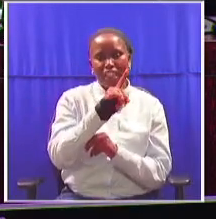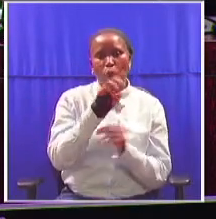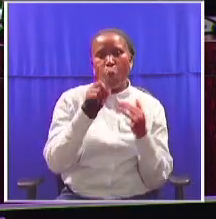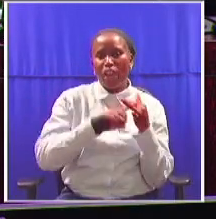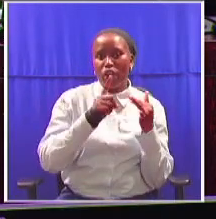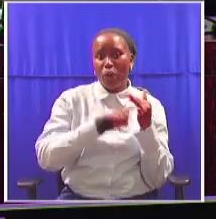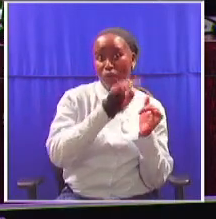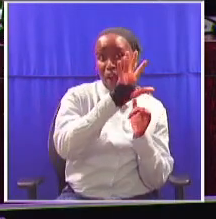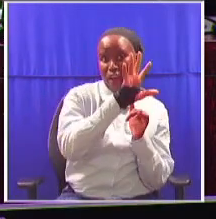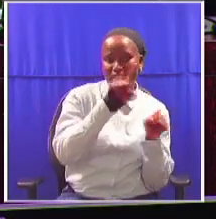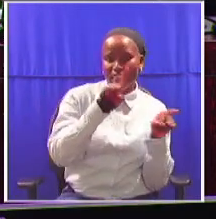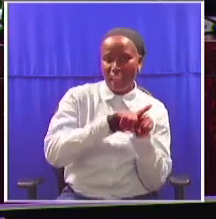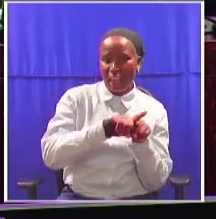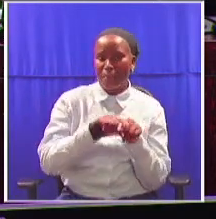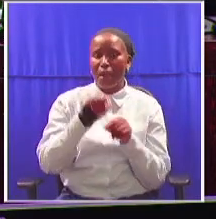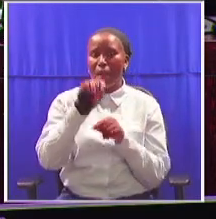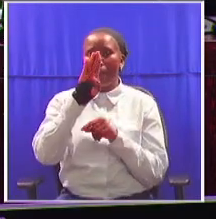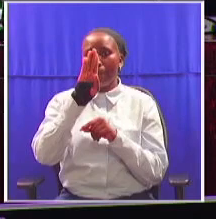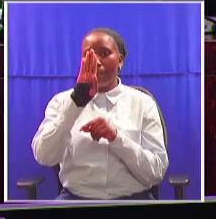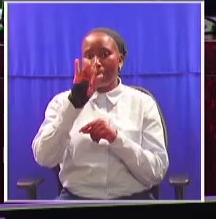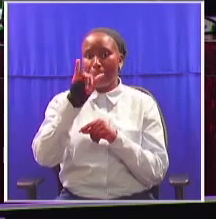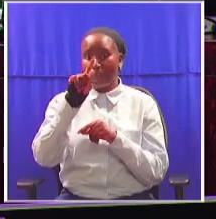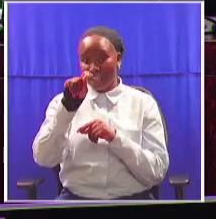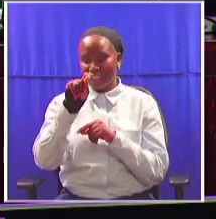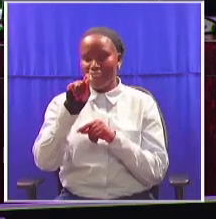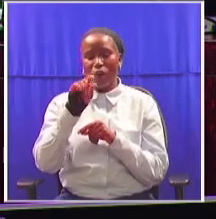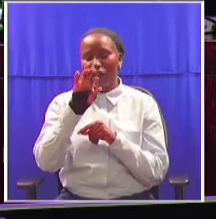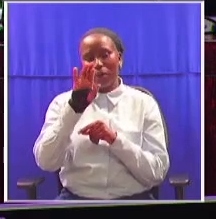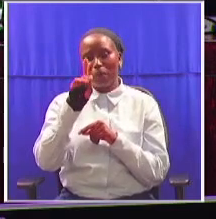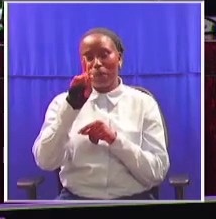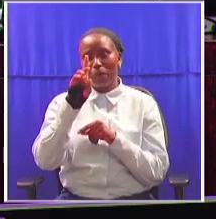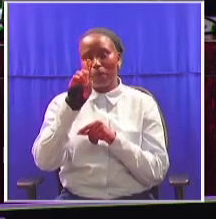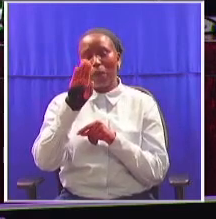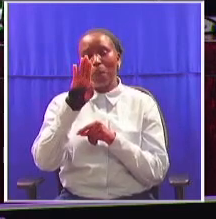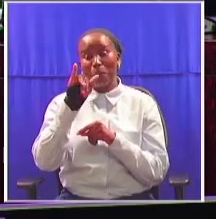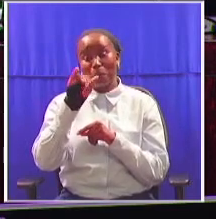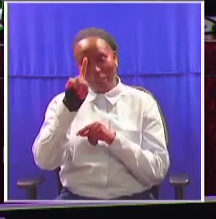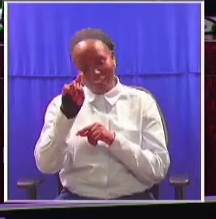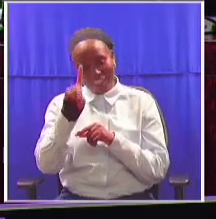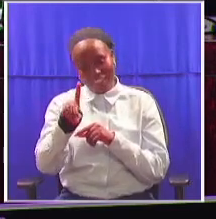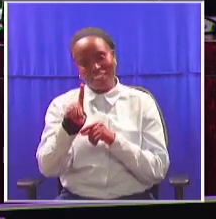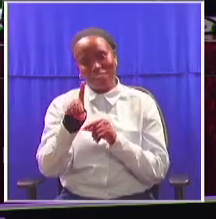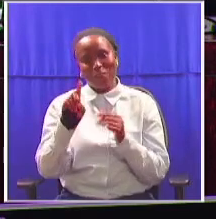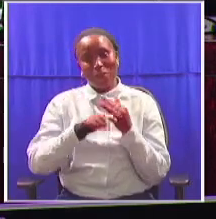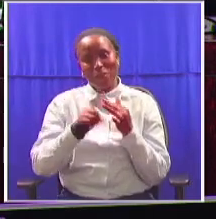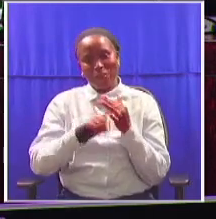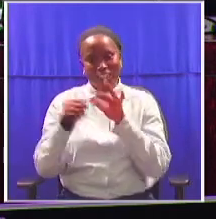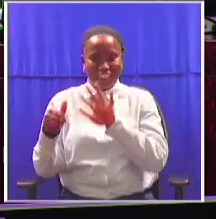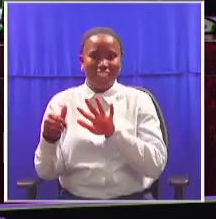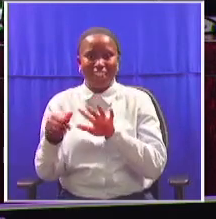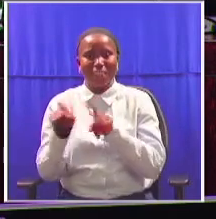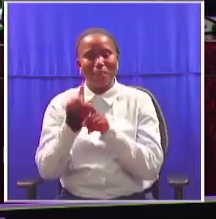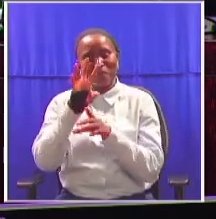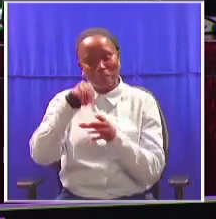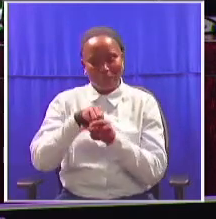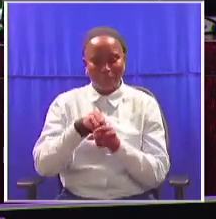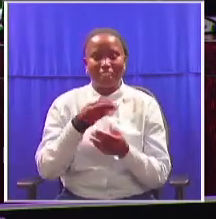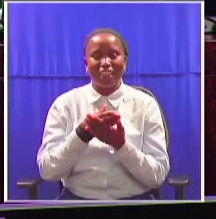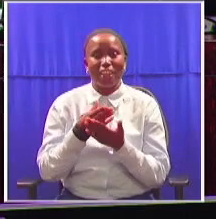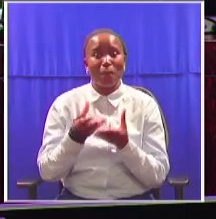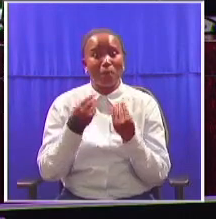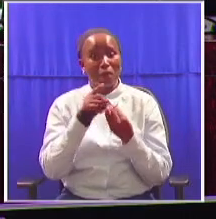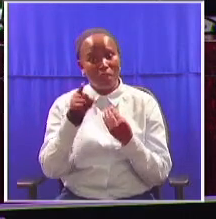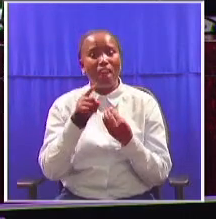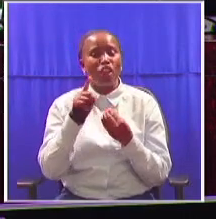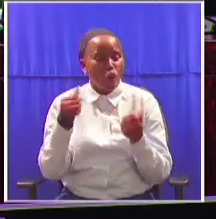accounting to approximately 2,800 megawatts, of which 784 rather is